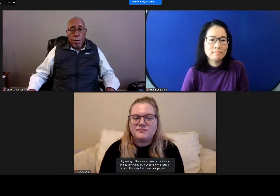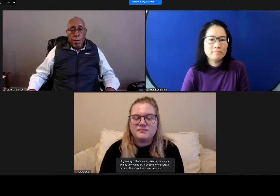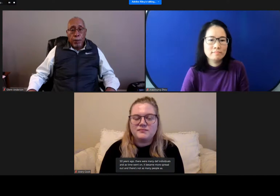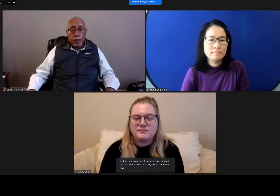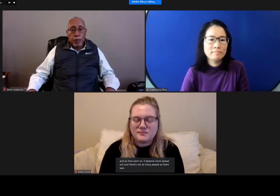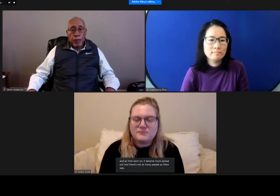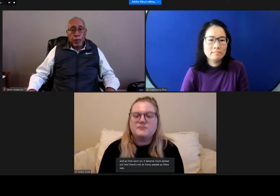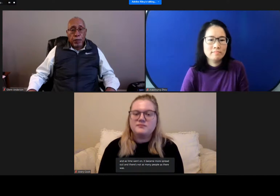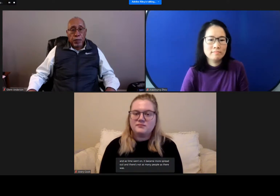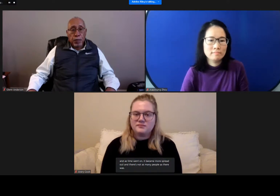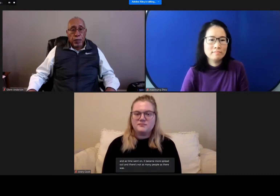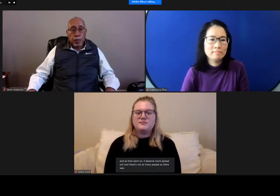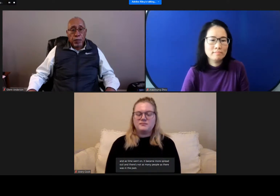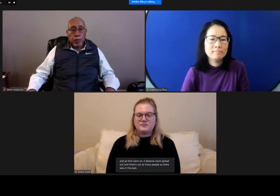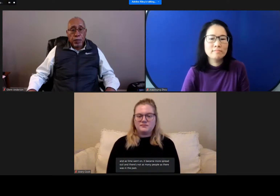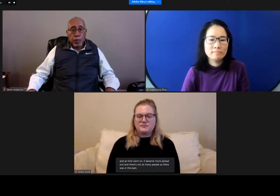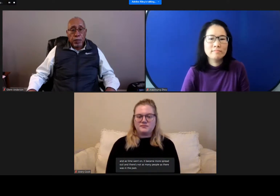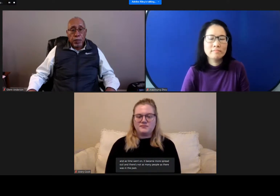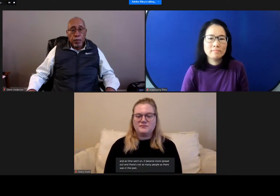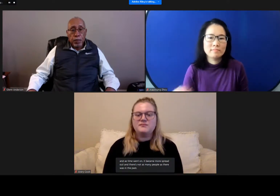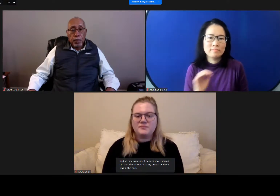there was in the past.